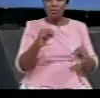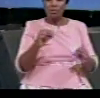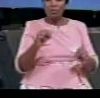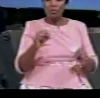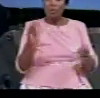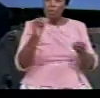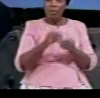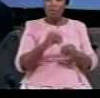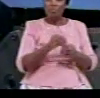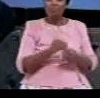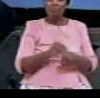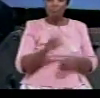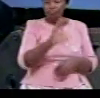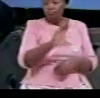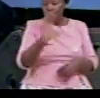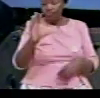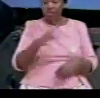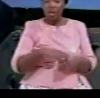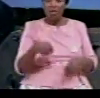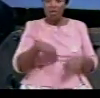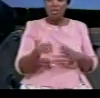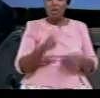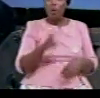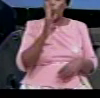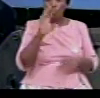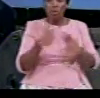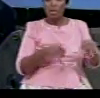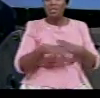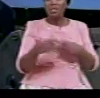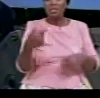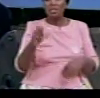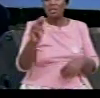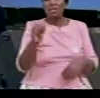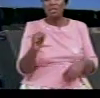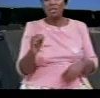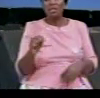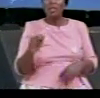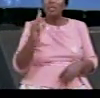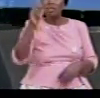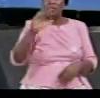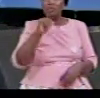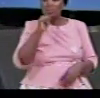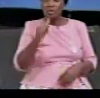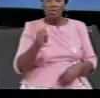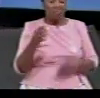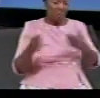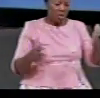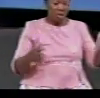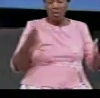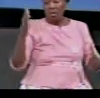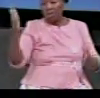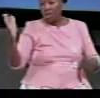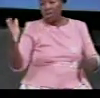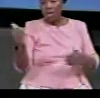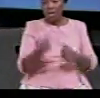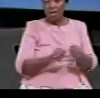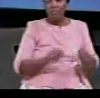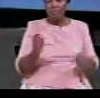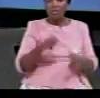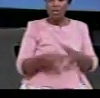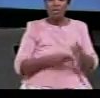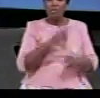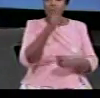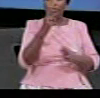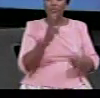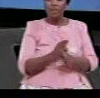the waters in Genesis. It's no more here and there all over the universe.